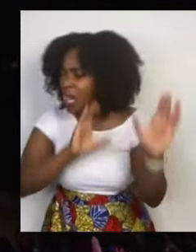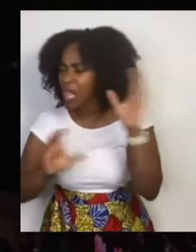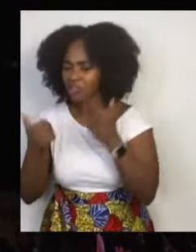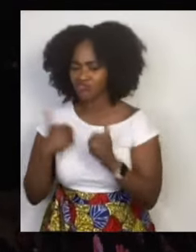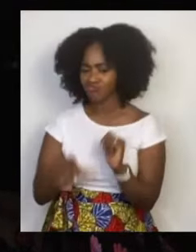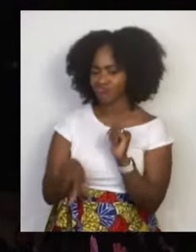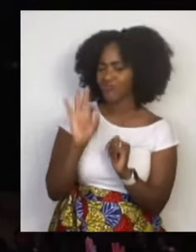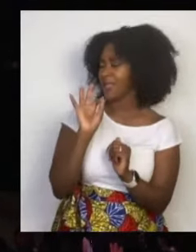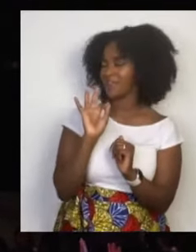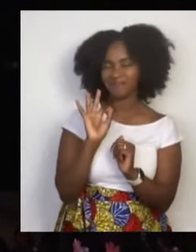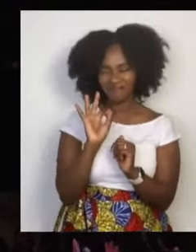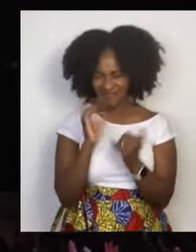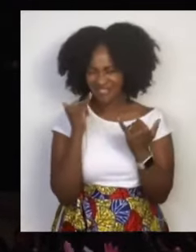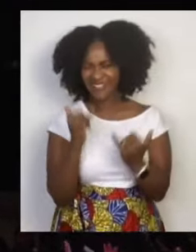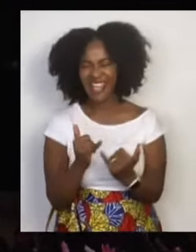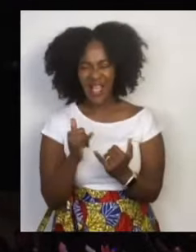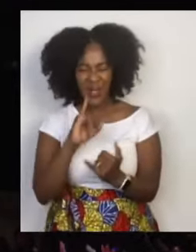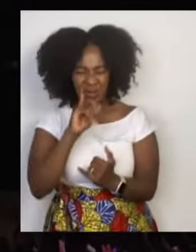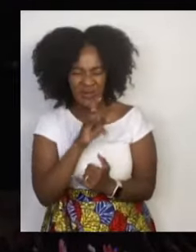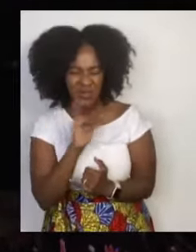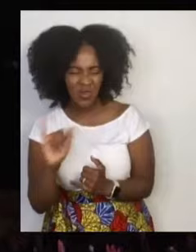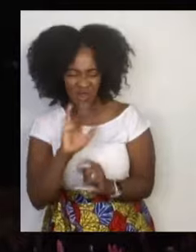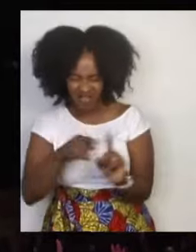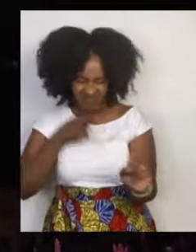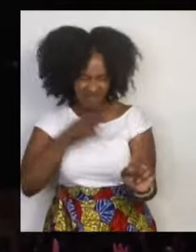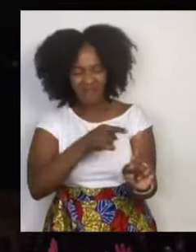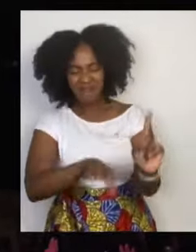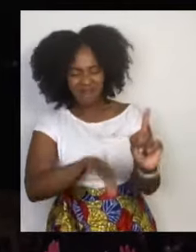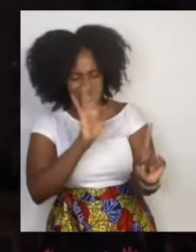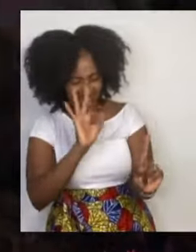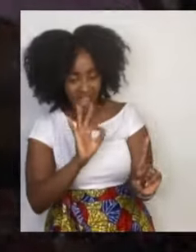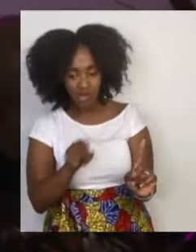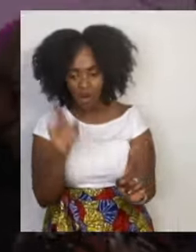your blessing. Your blessing has come after you.